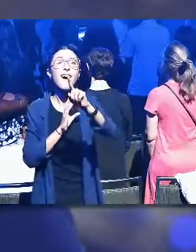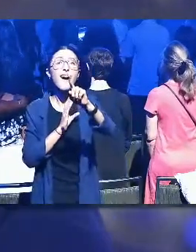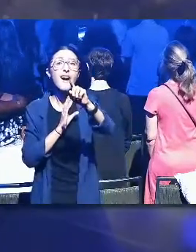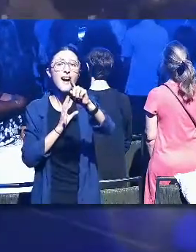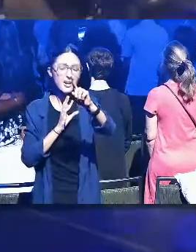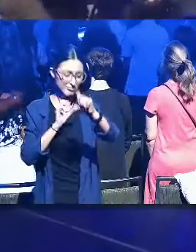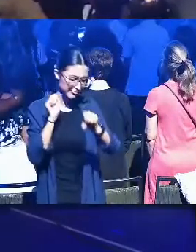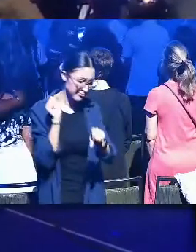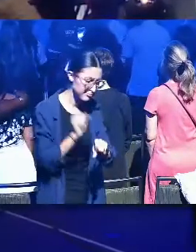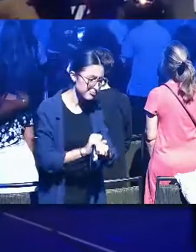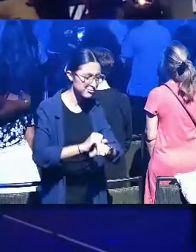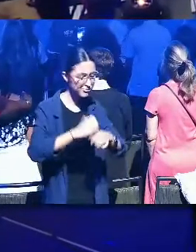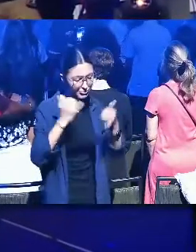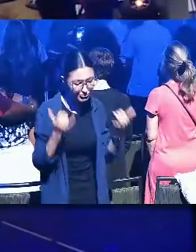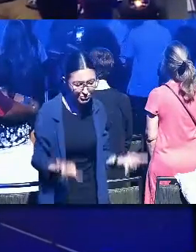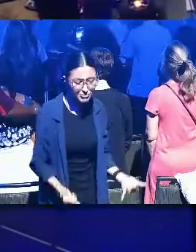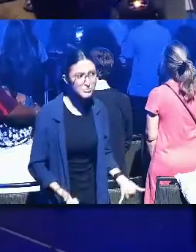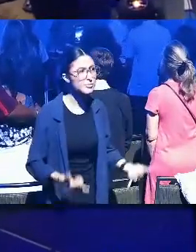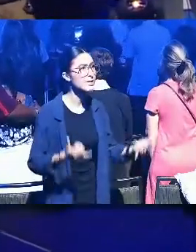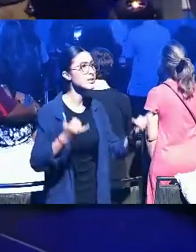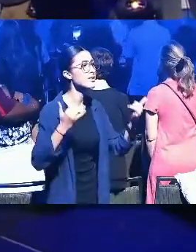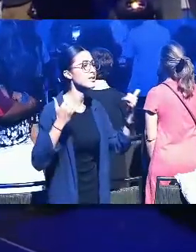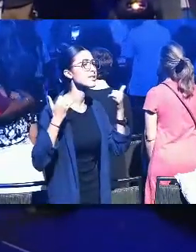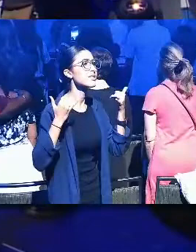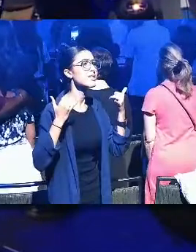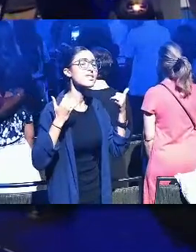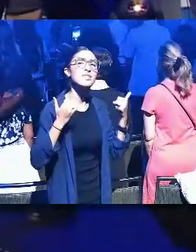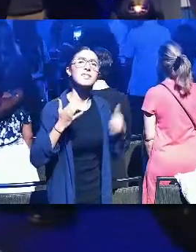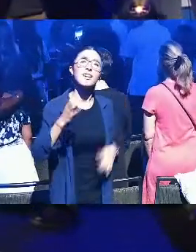is working now.